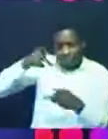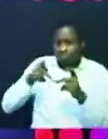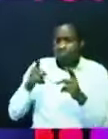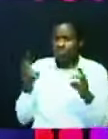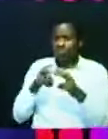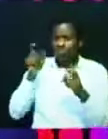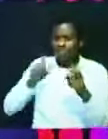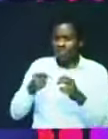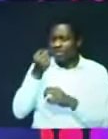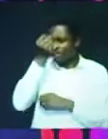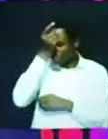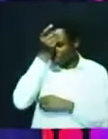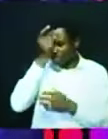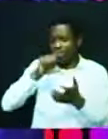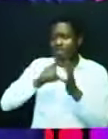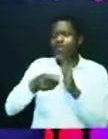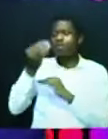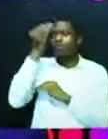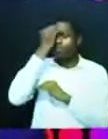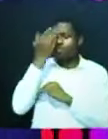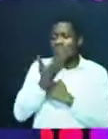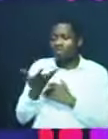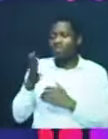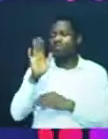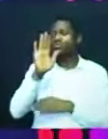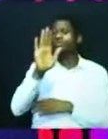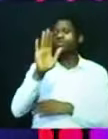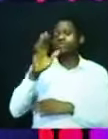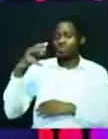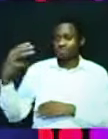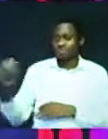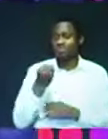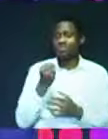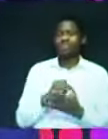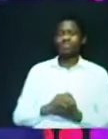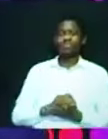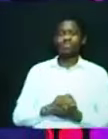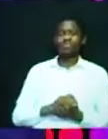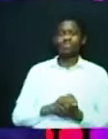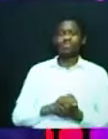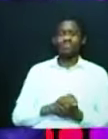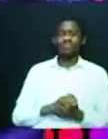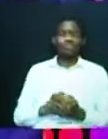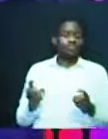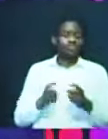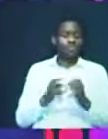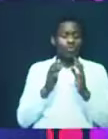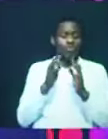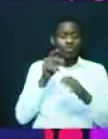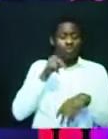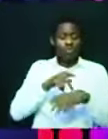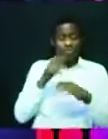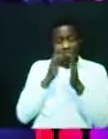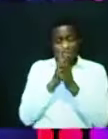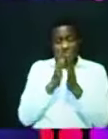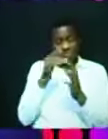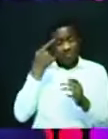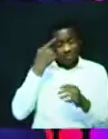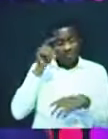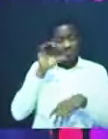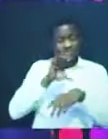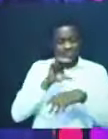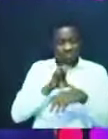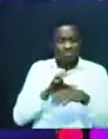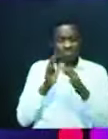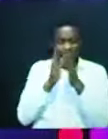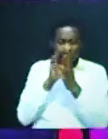belongs to you. Mofo Paul obo mpae ediama asori wefiso no na osiro nyankopon se obebio onti ase aniwa ne won hun